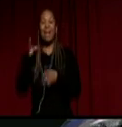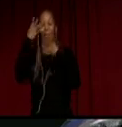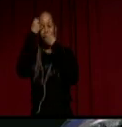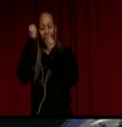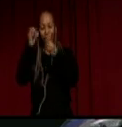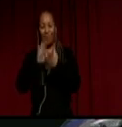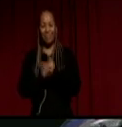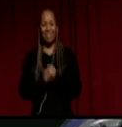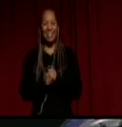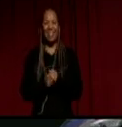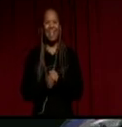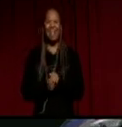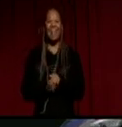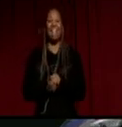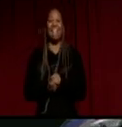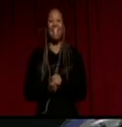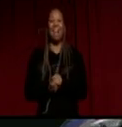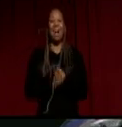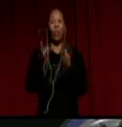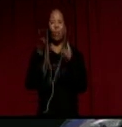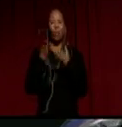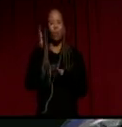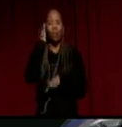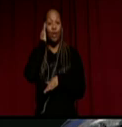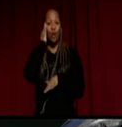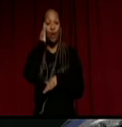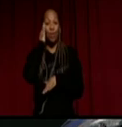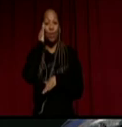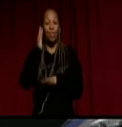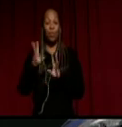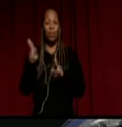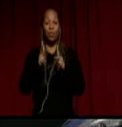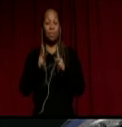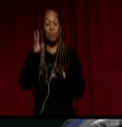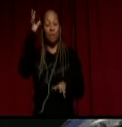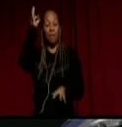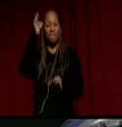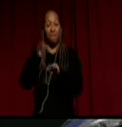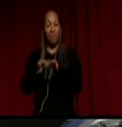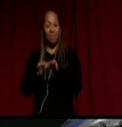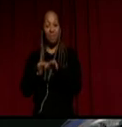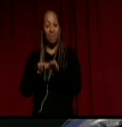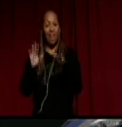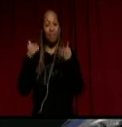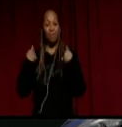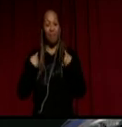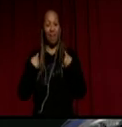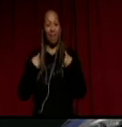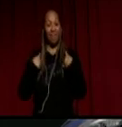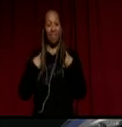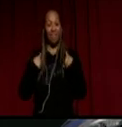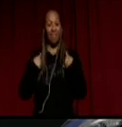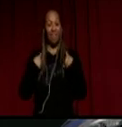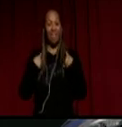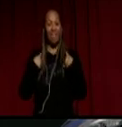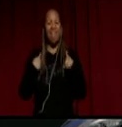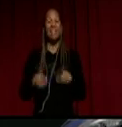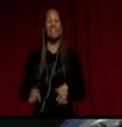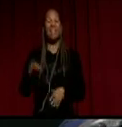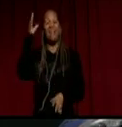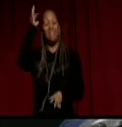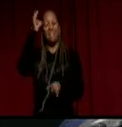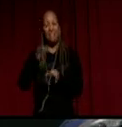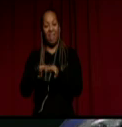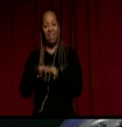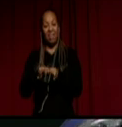the most optimistic person she knows. And I want you to know that we are people of faith. And you have to have the optimism and the